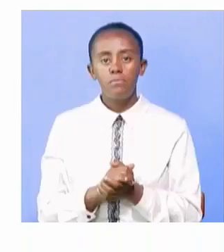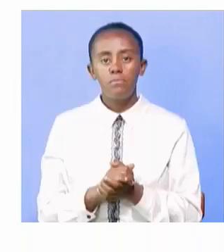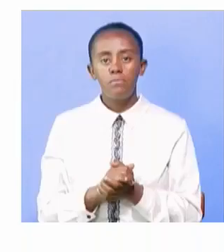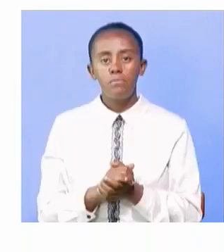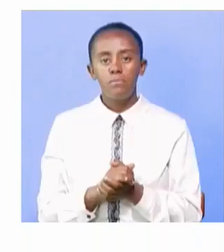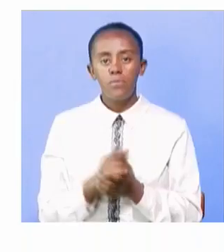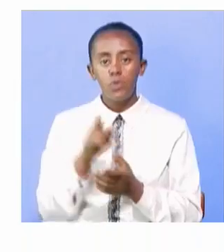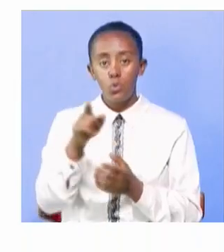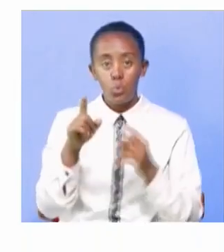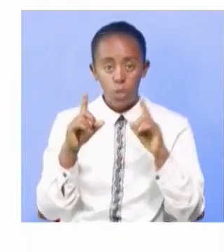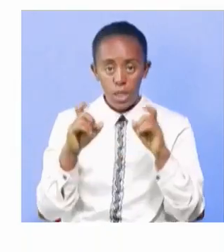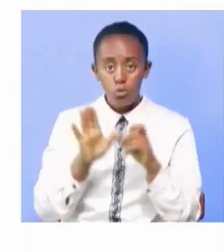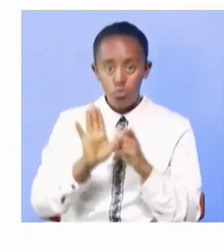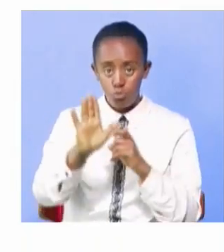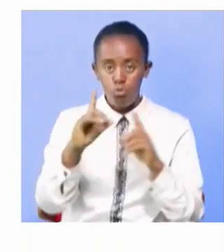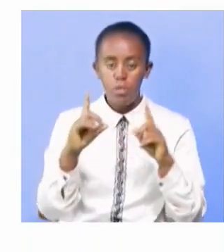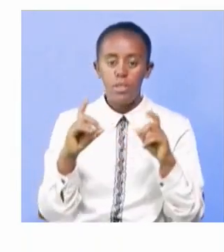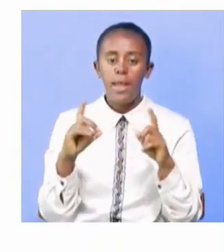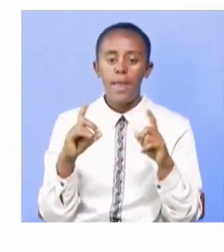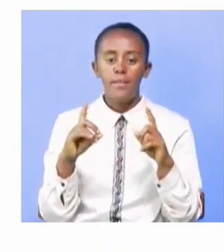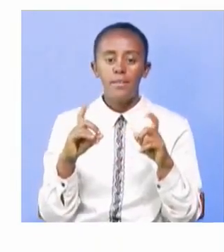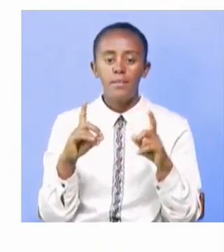Your test